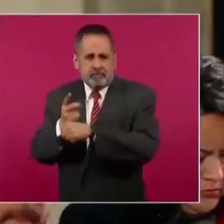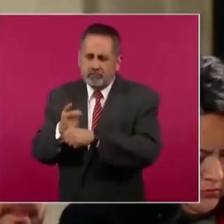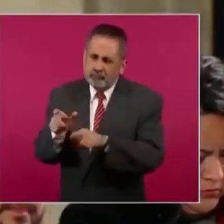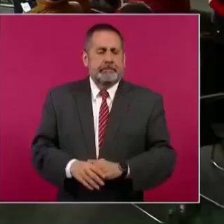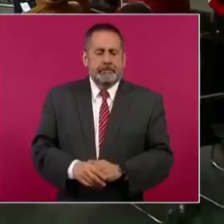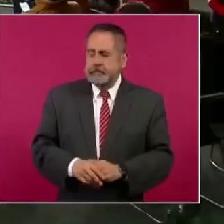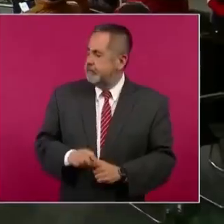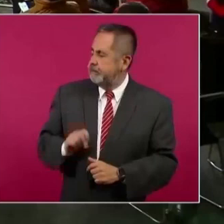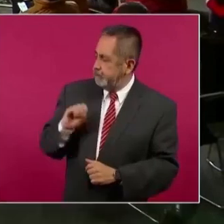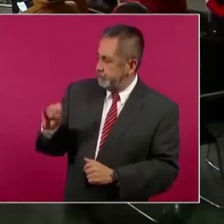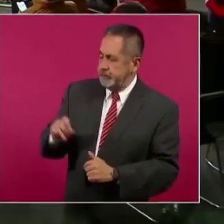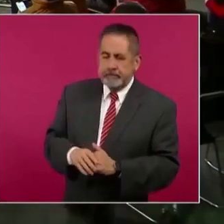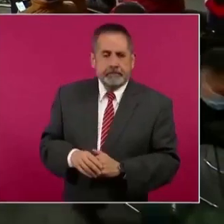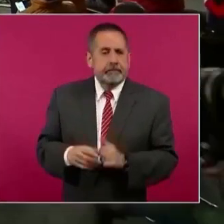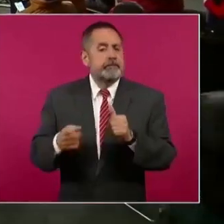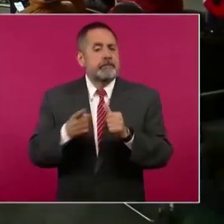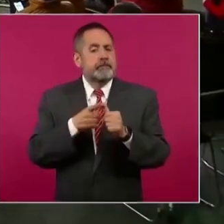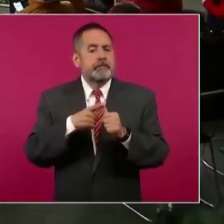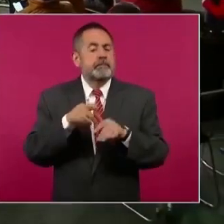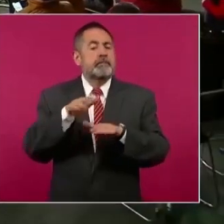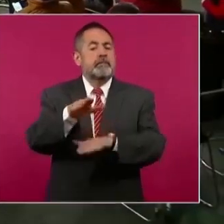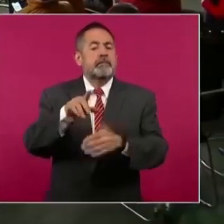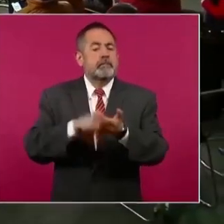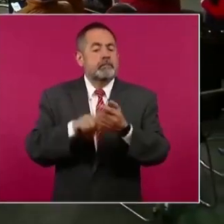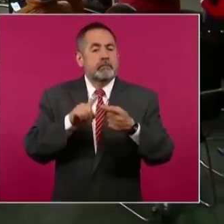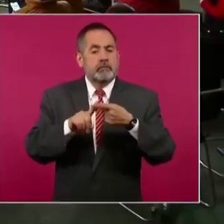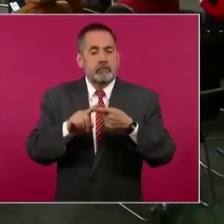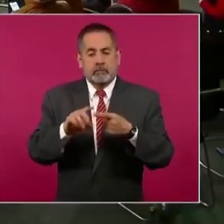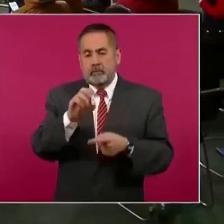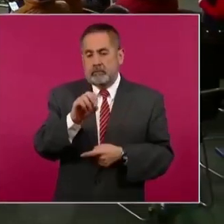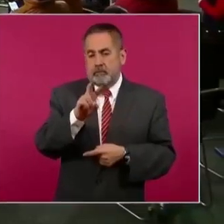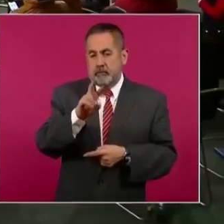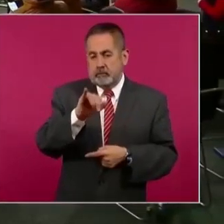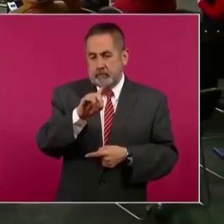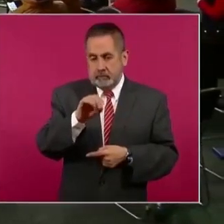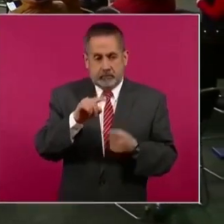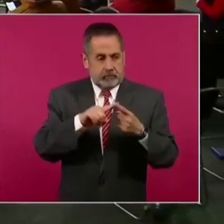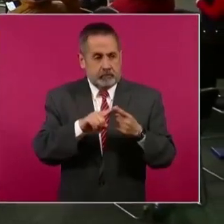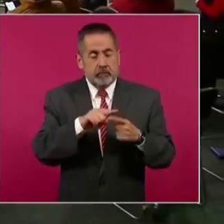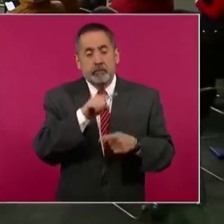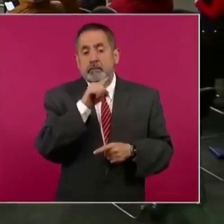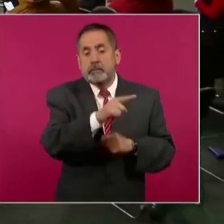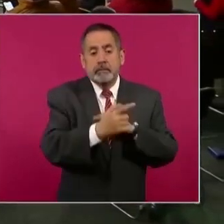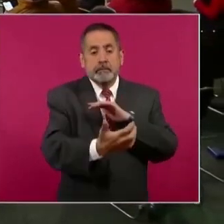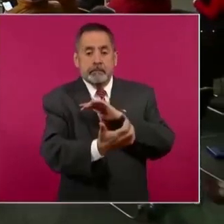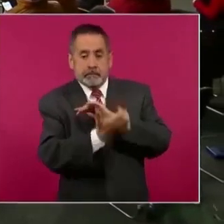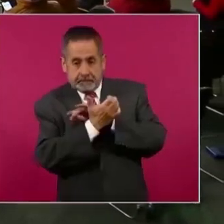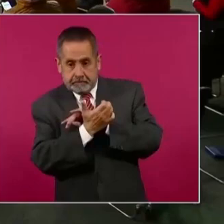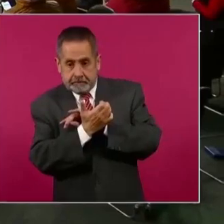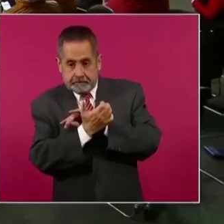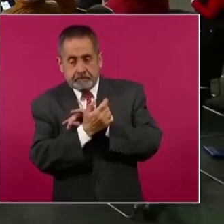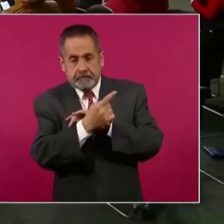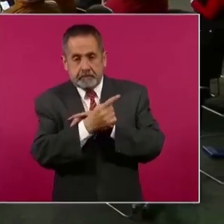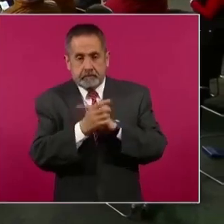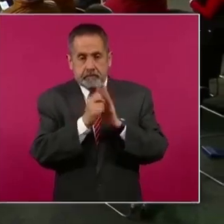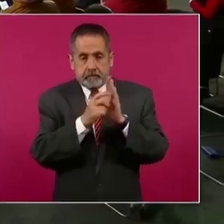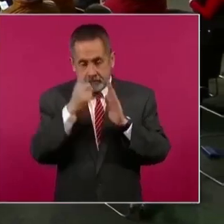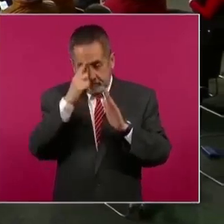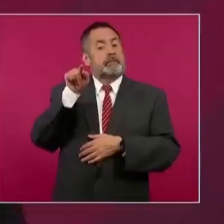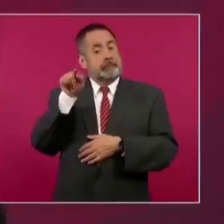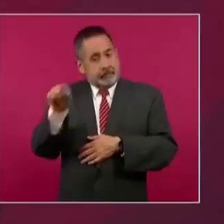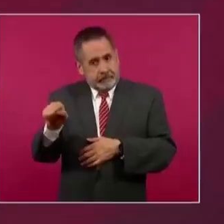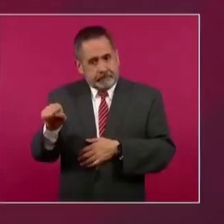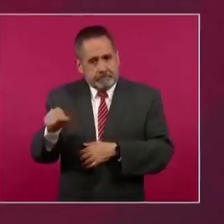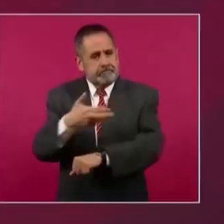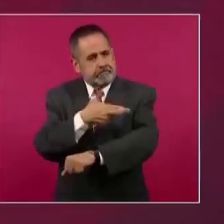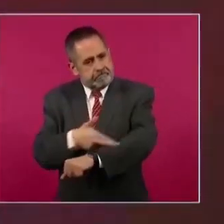million reward for information leading to his arrest and conviction. Guzman, known by the nickname The Mouse, has been charged in the United States with conspiracy